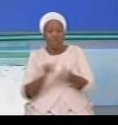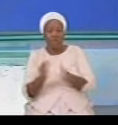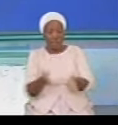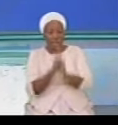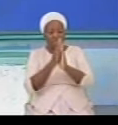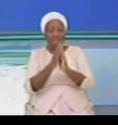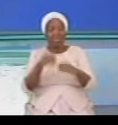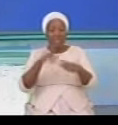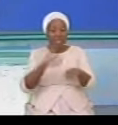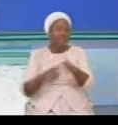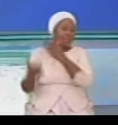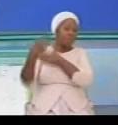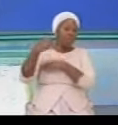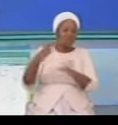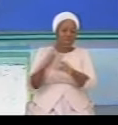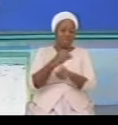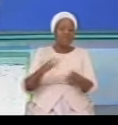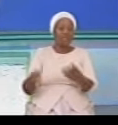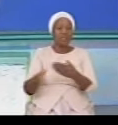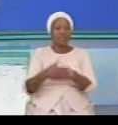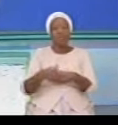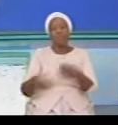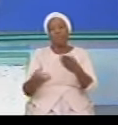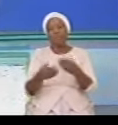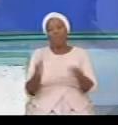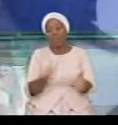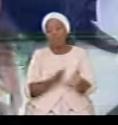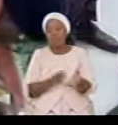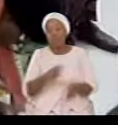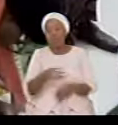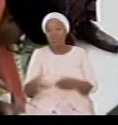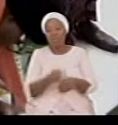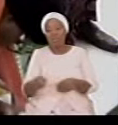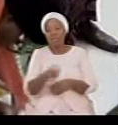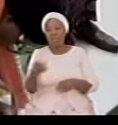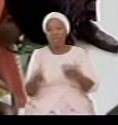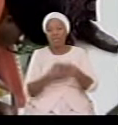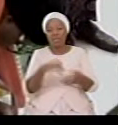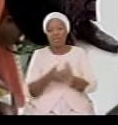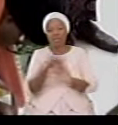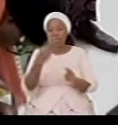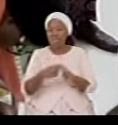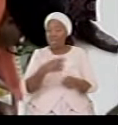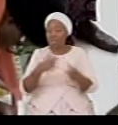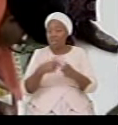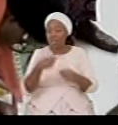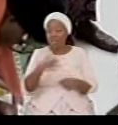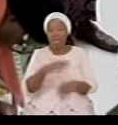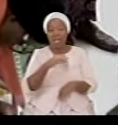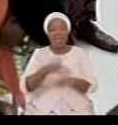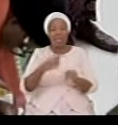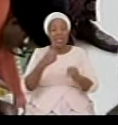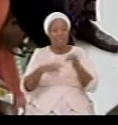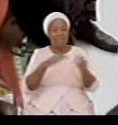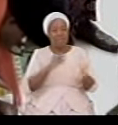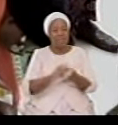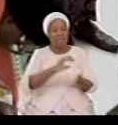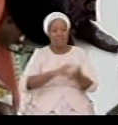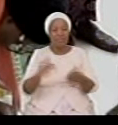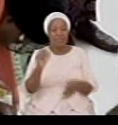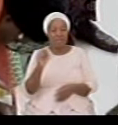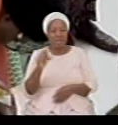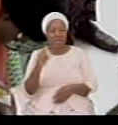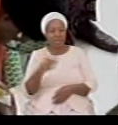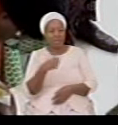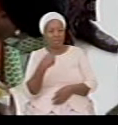are recollecting them back. And then it says at the end of that verse 11,